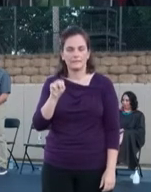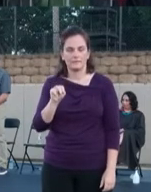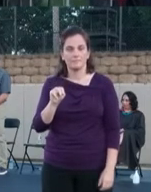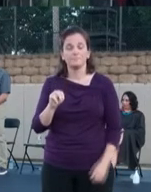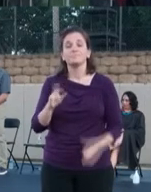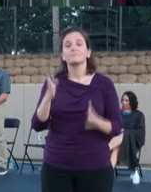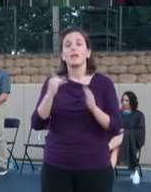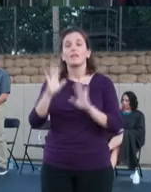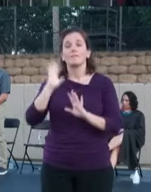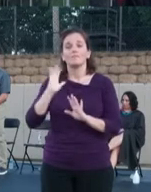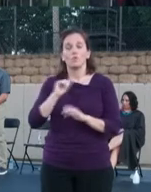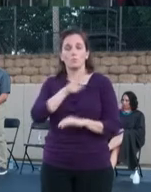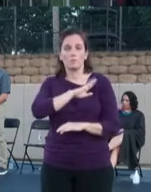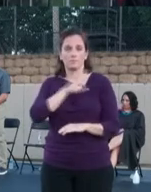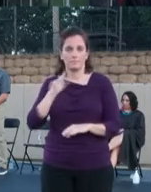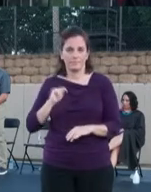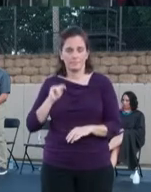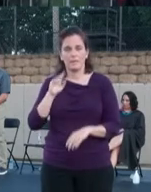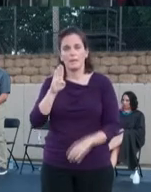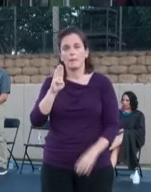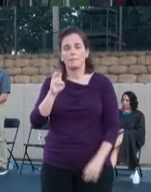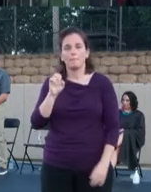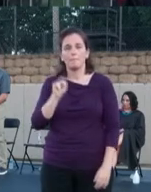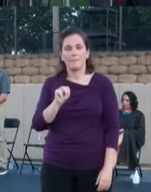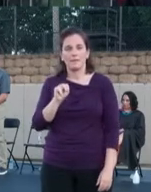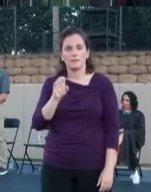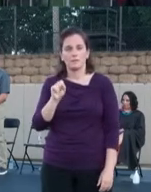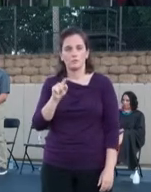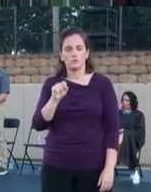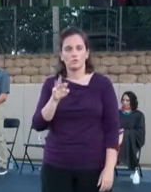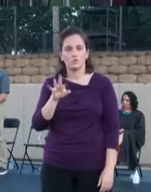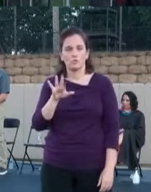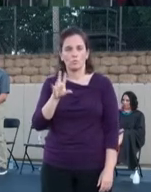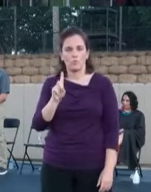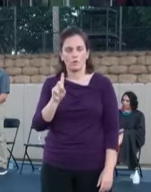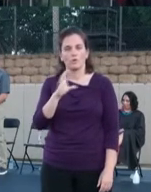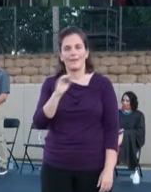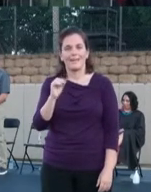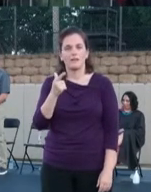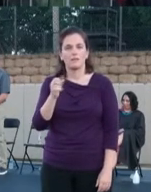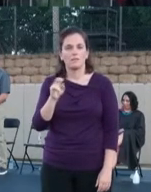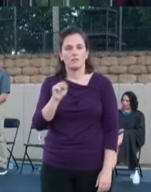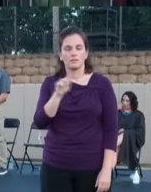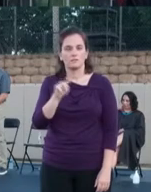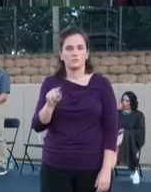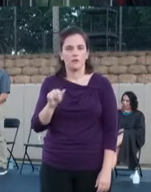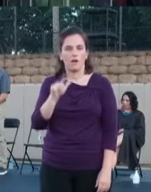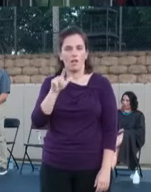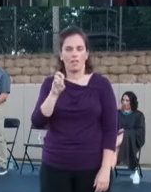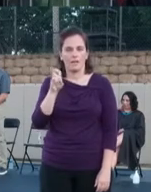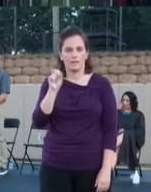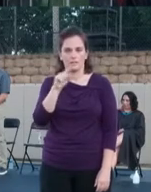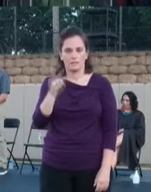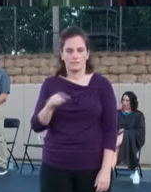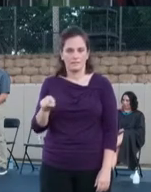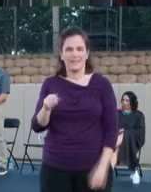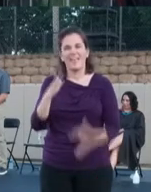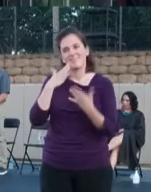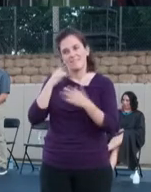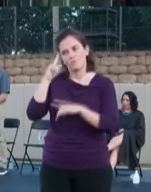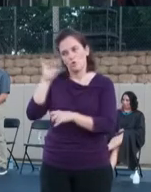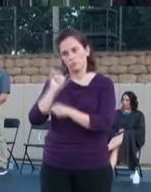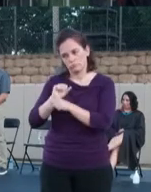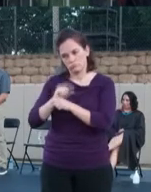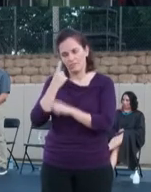of Trustees, Mr. Ben Stewart and Mr. Marcos Gonzalez. Thank you all for your dedication to the students